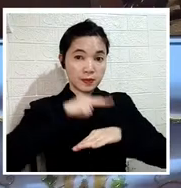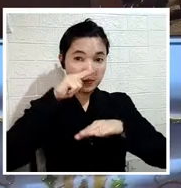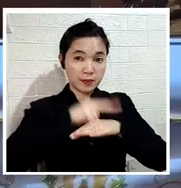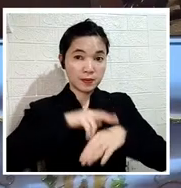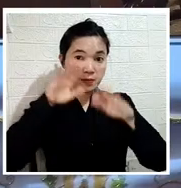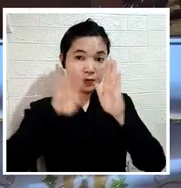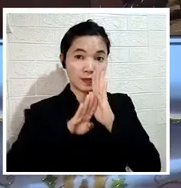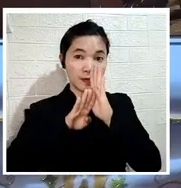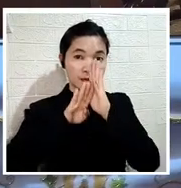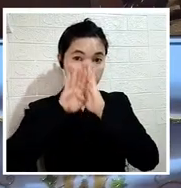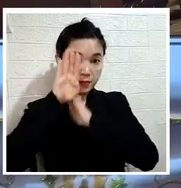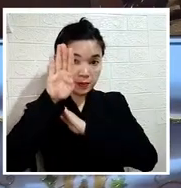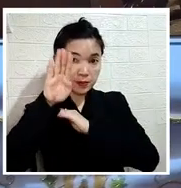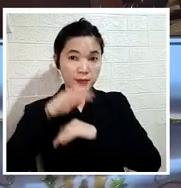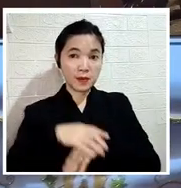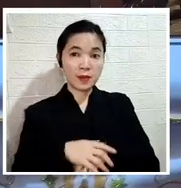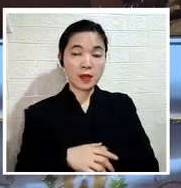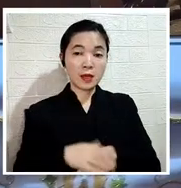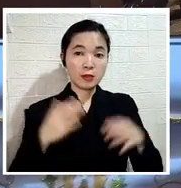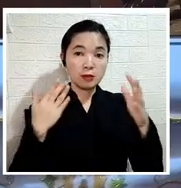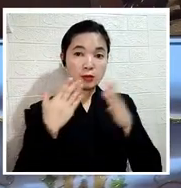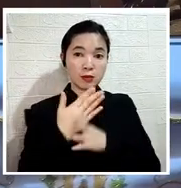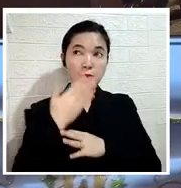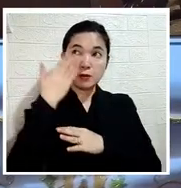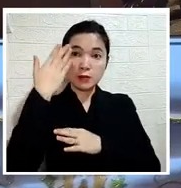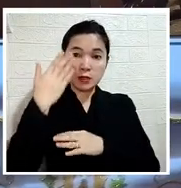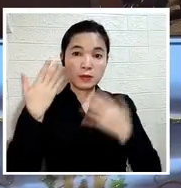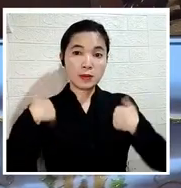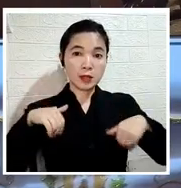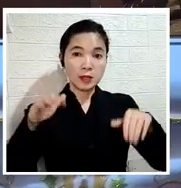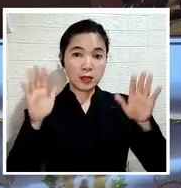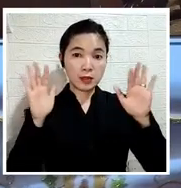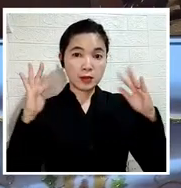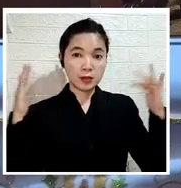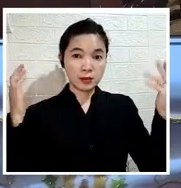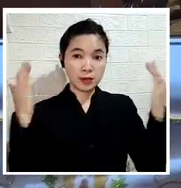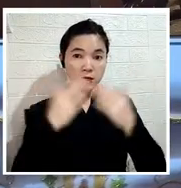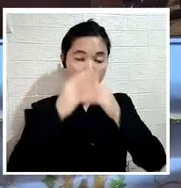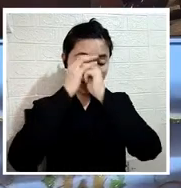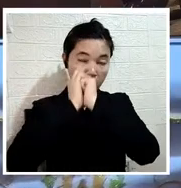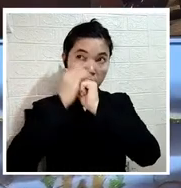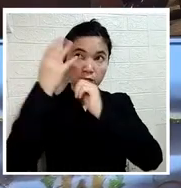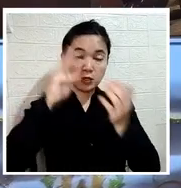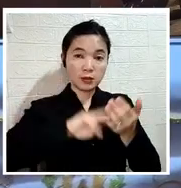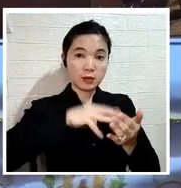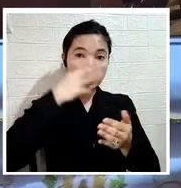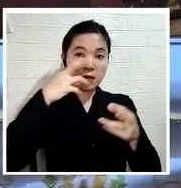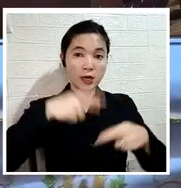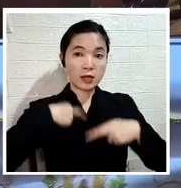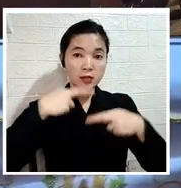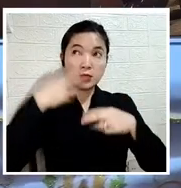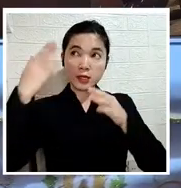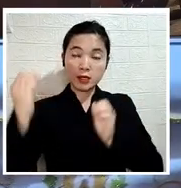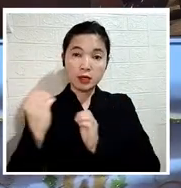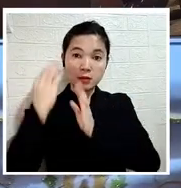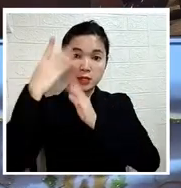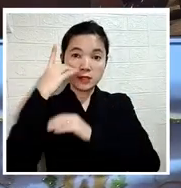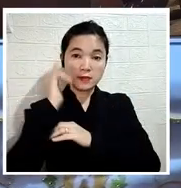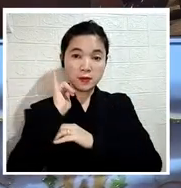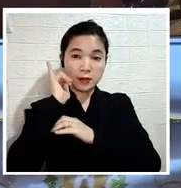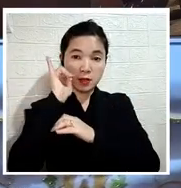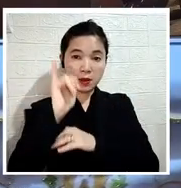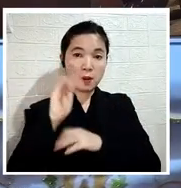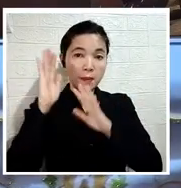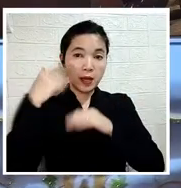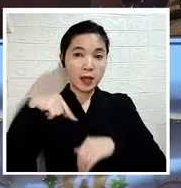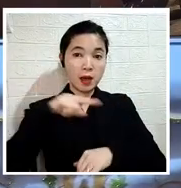all telling. Through him the host of angels adores your majesty and rejoices in your presence forever. May our